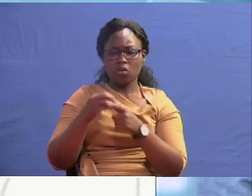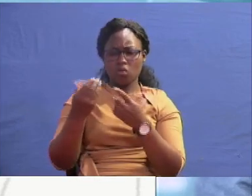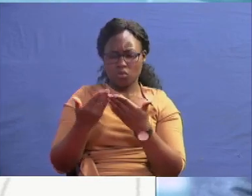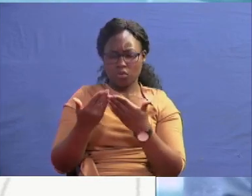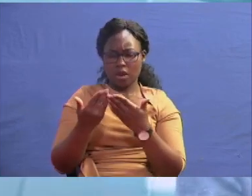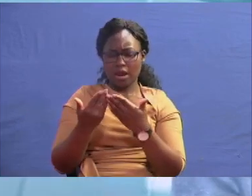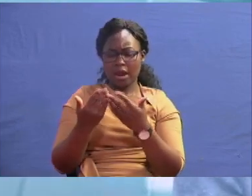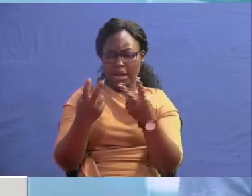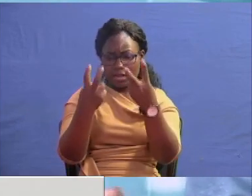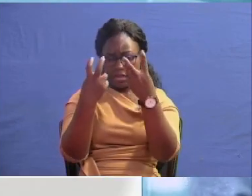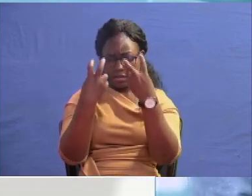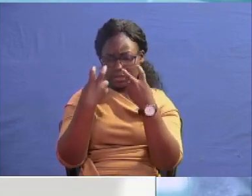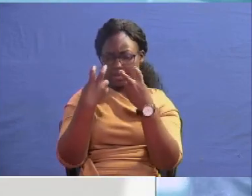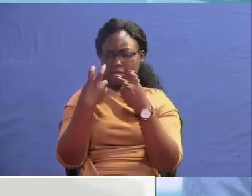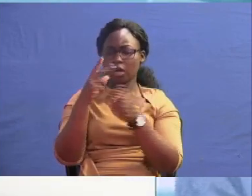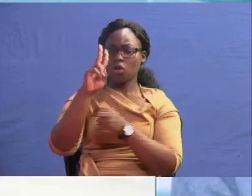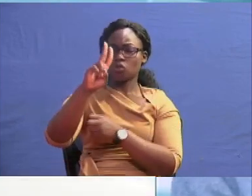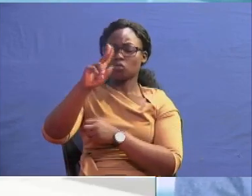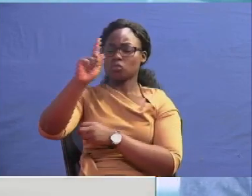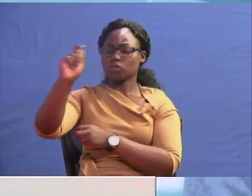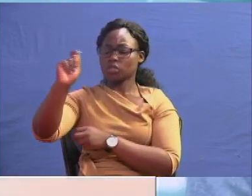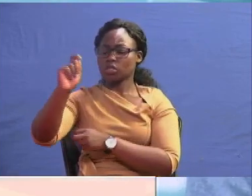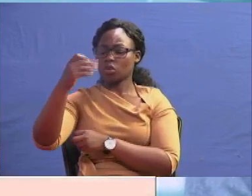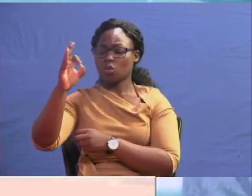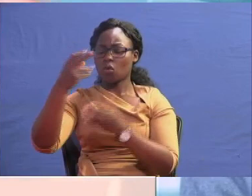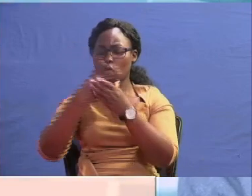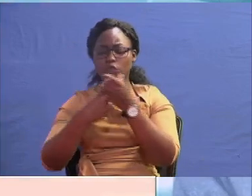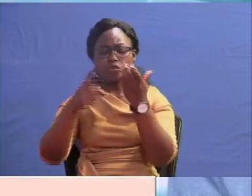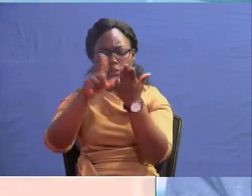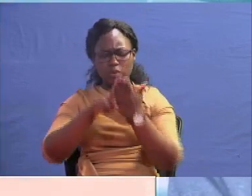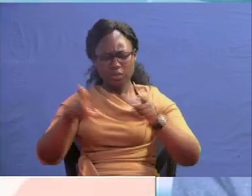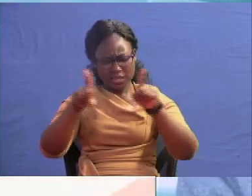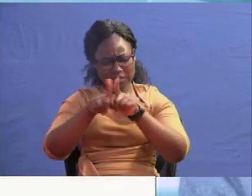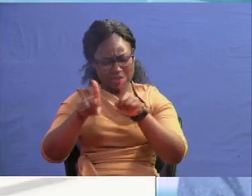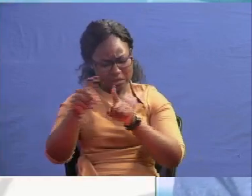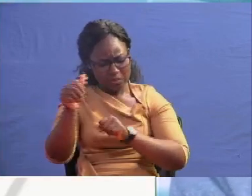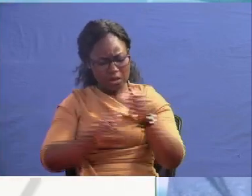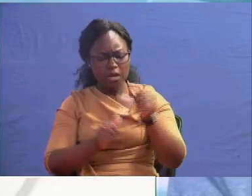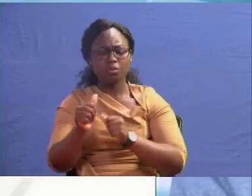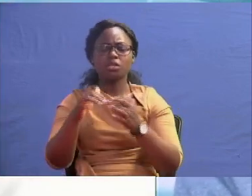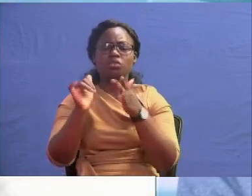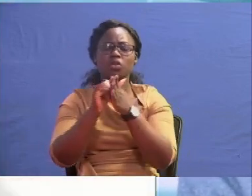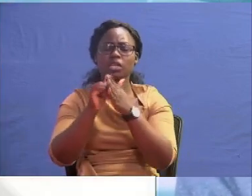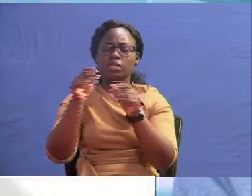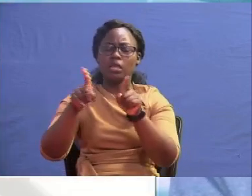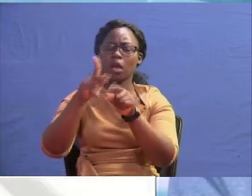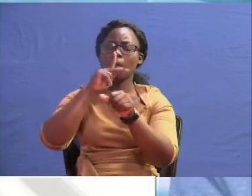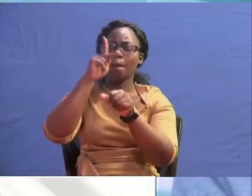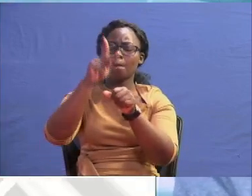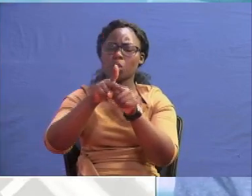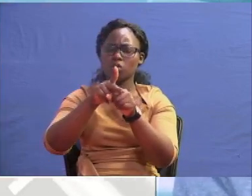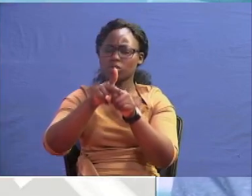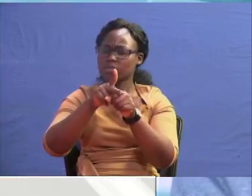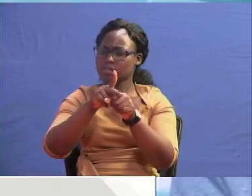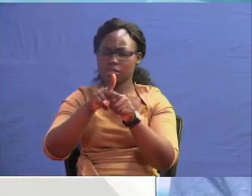attract 2 trillion shillings worth of loans. The same very administration that promised that they were not longer